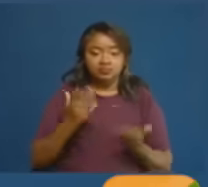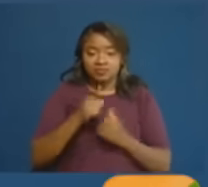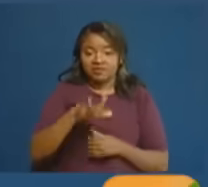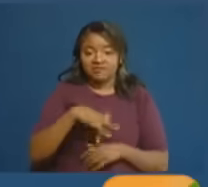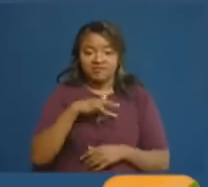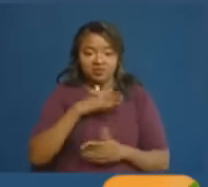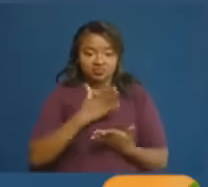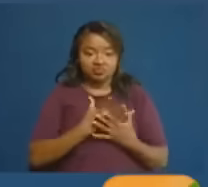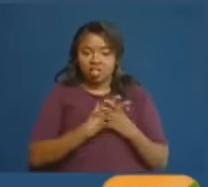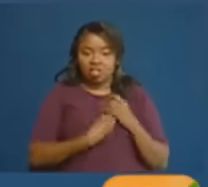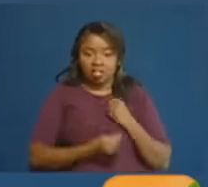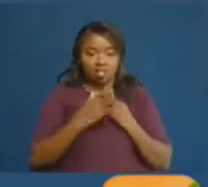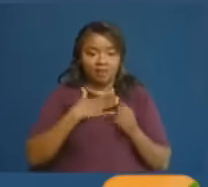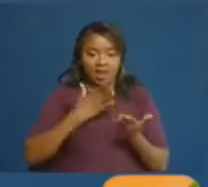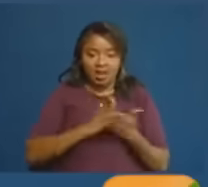options.